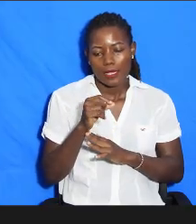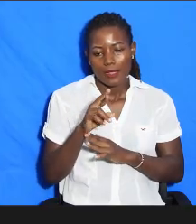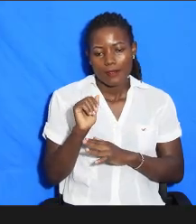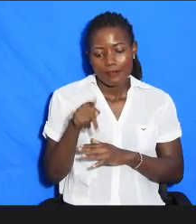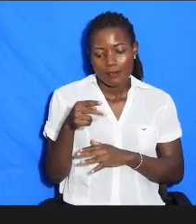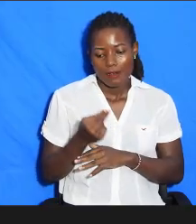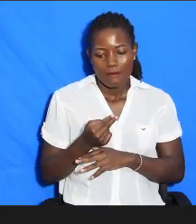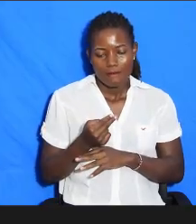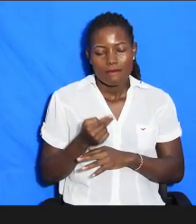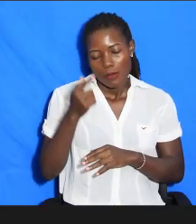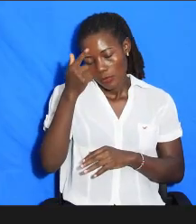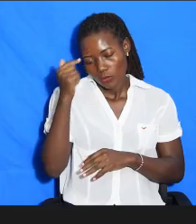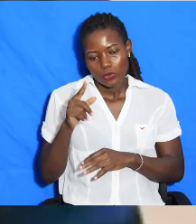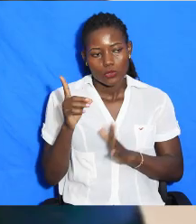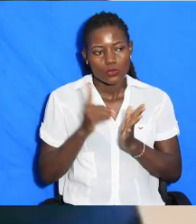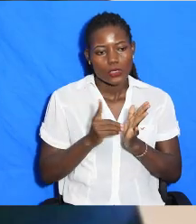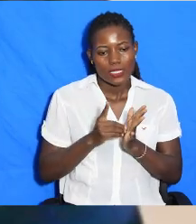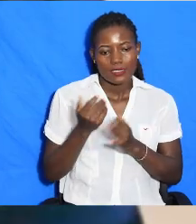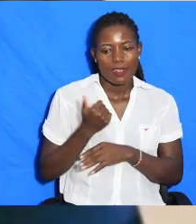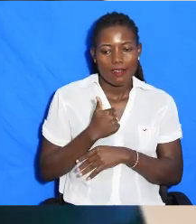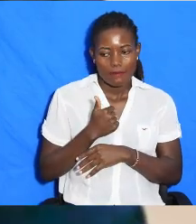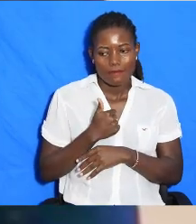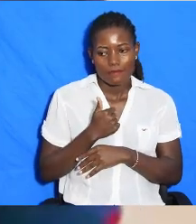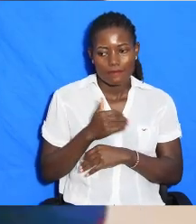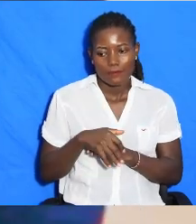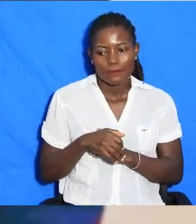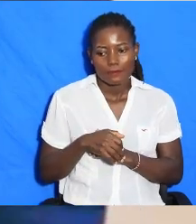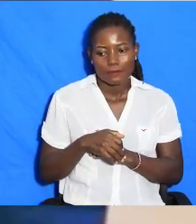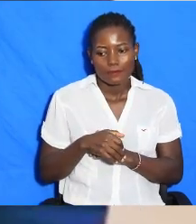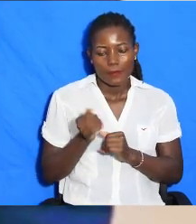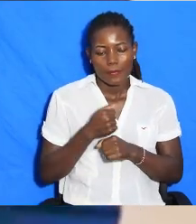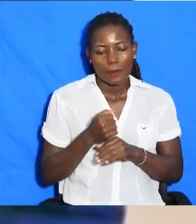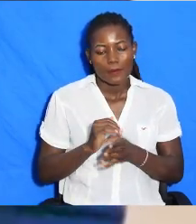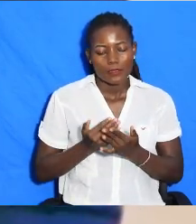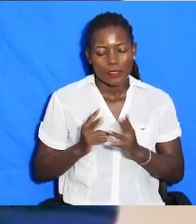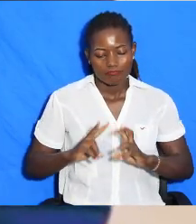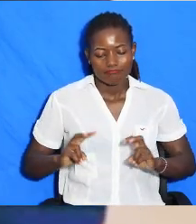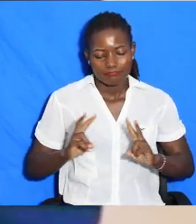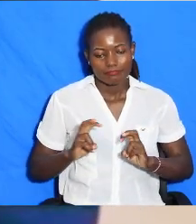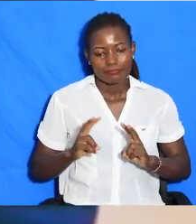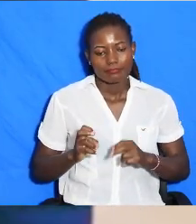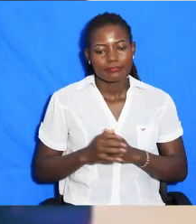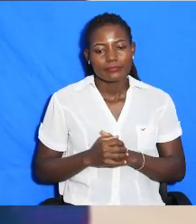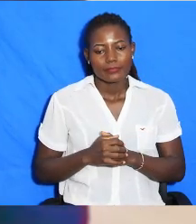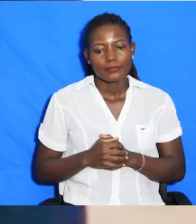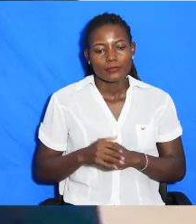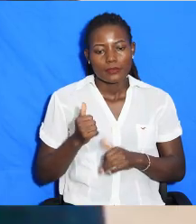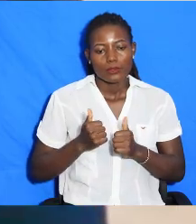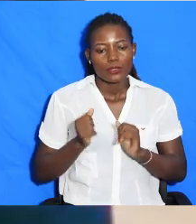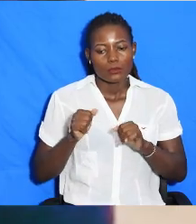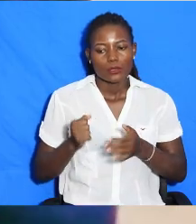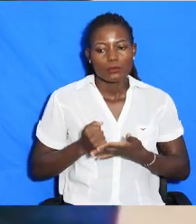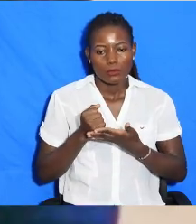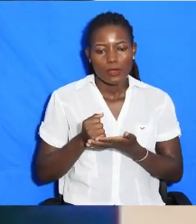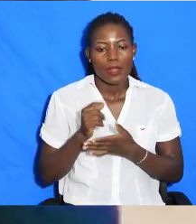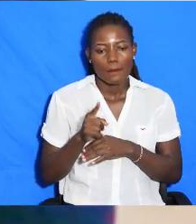the data that would help Yes. you, make some analysis and draw some conclusions that can help you or